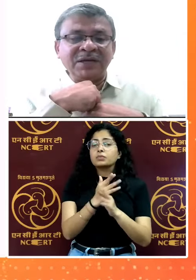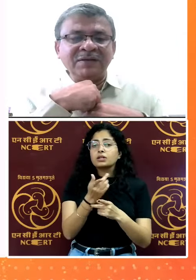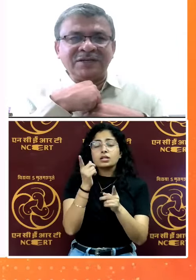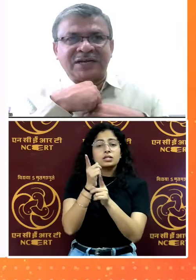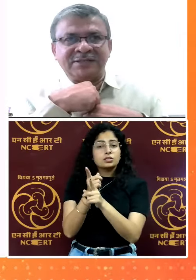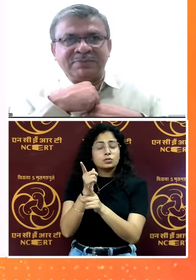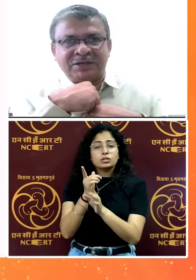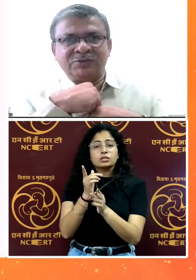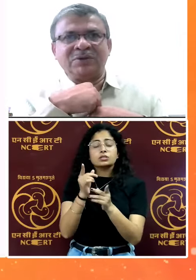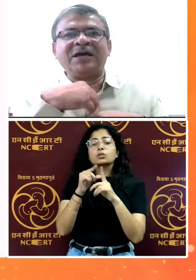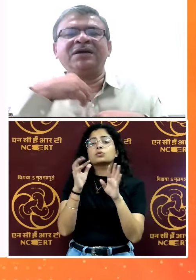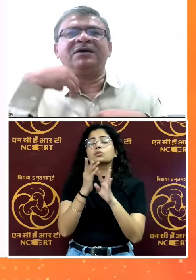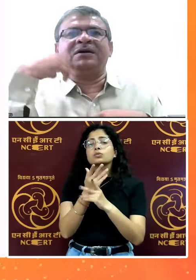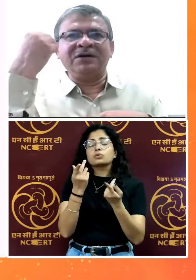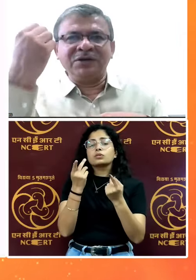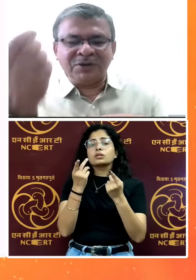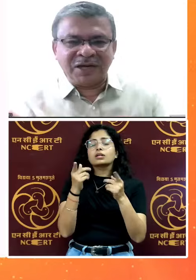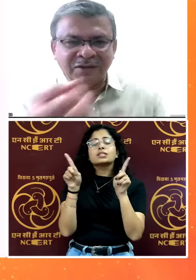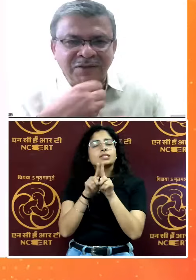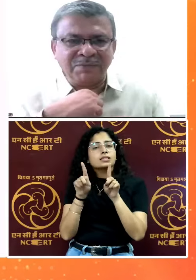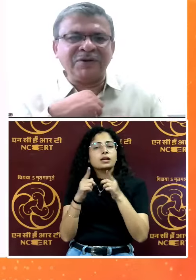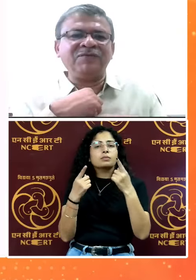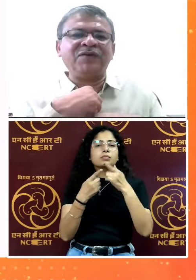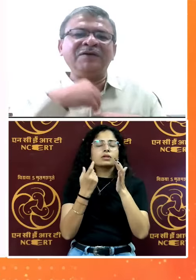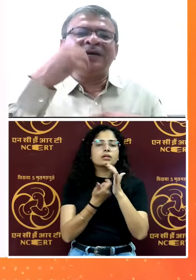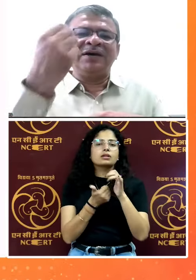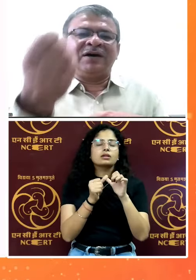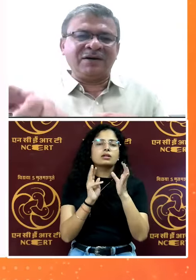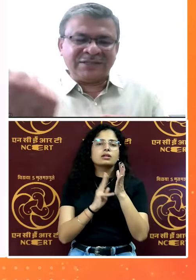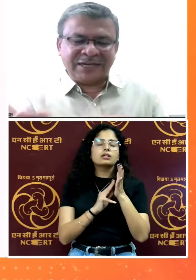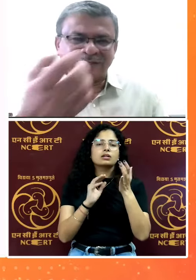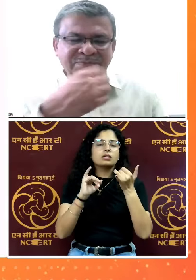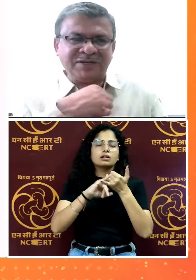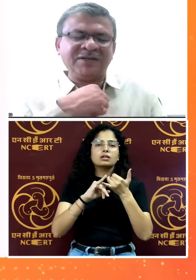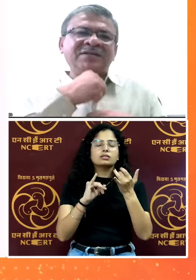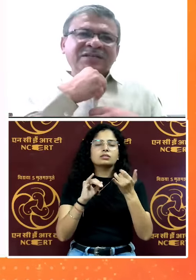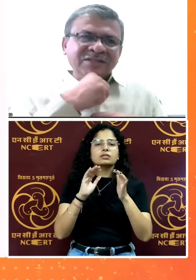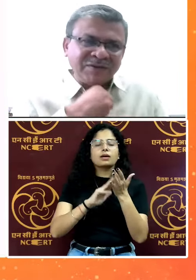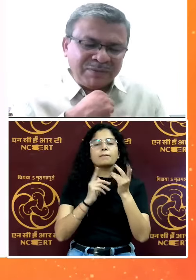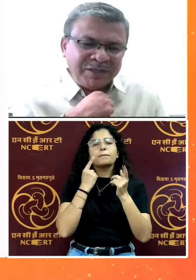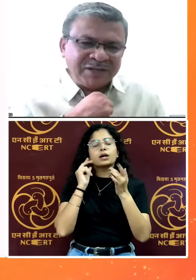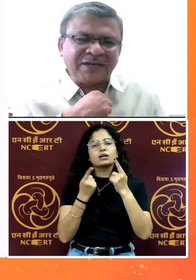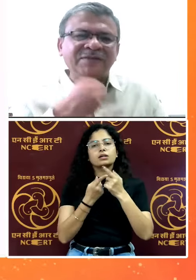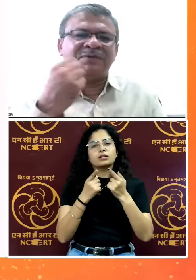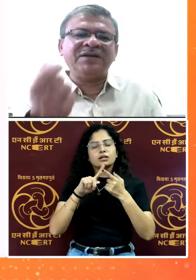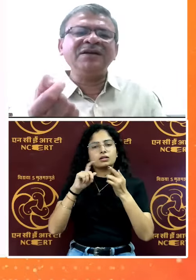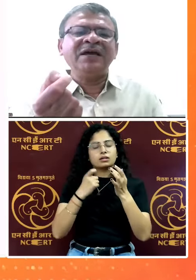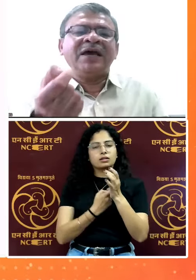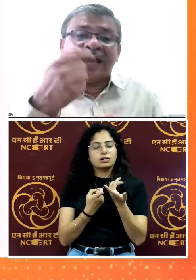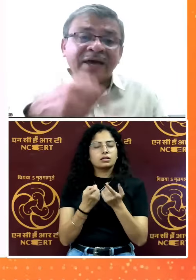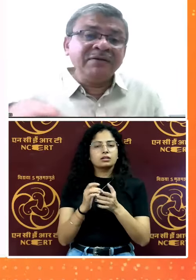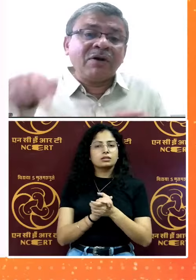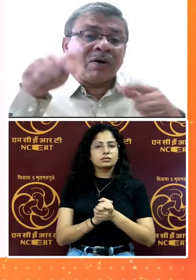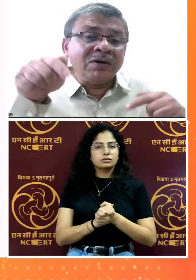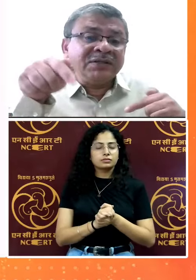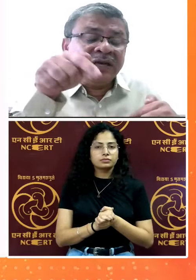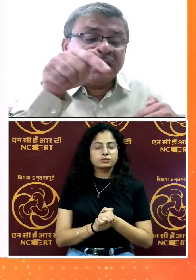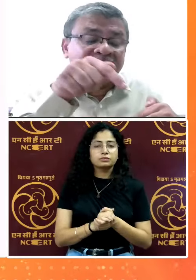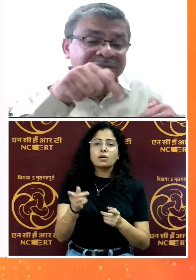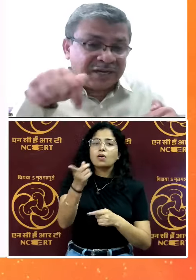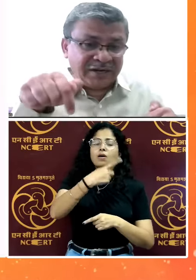will be the transmitter. So like your 93.5 transmitter, the teacher will be the transmitter, and